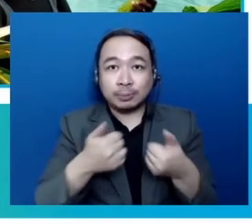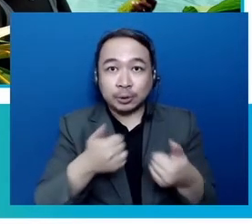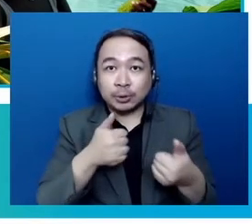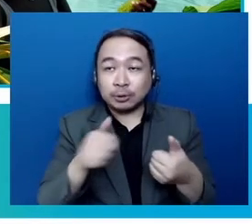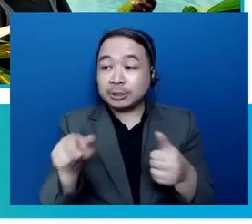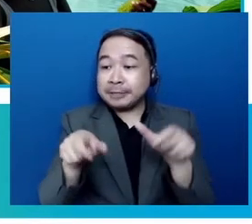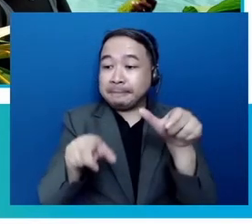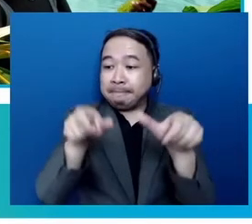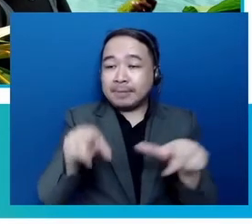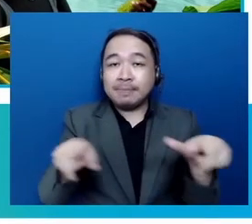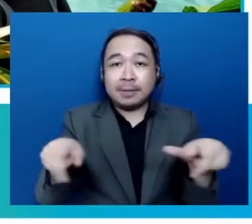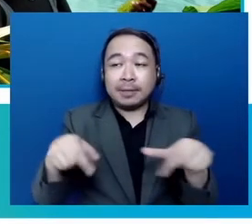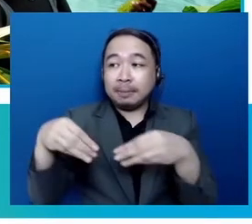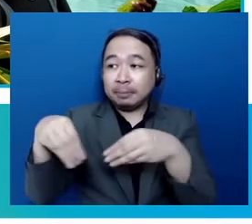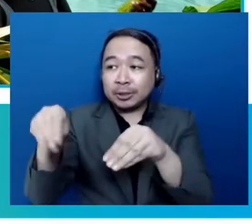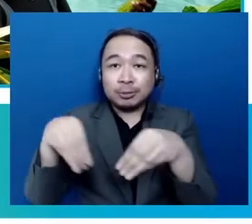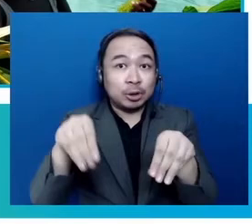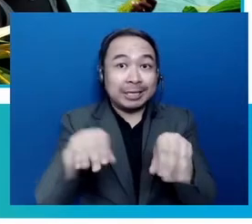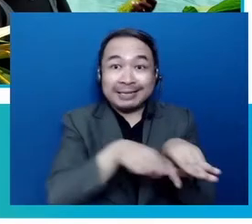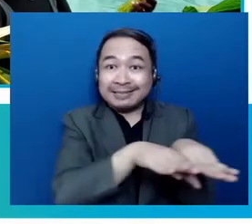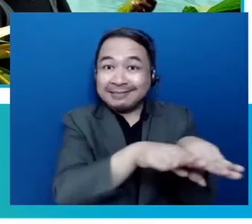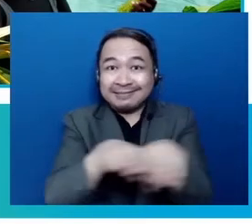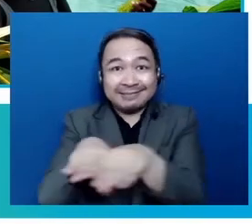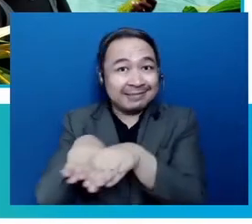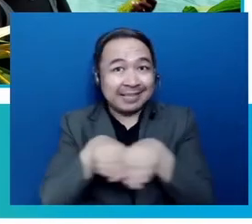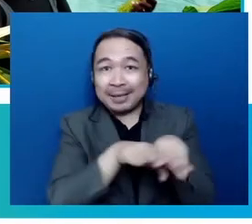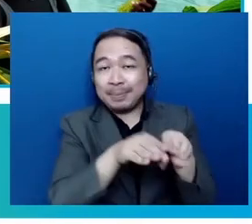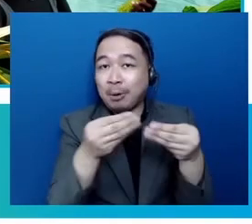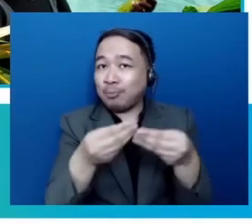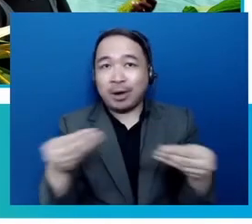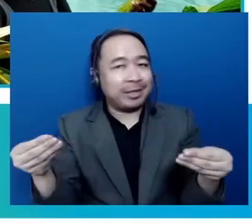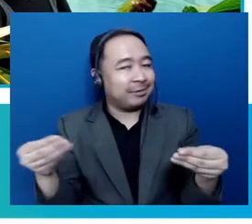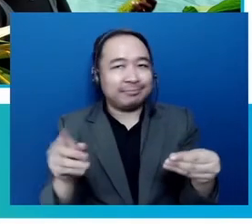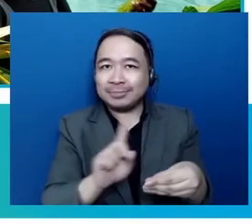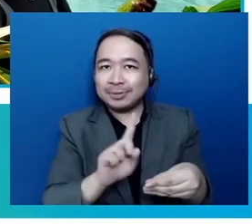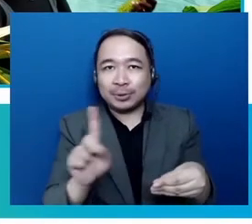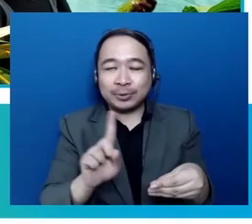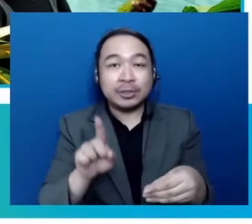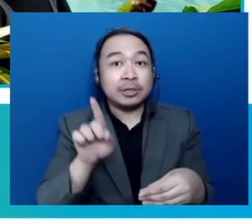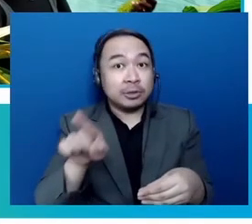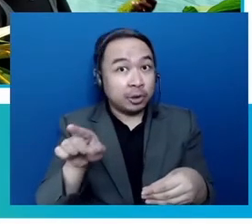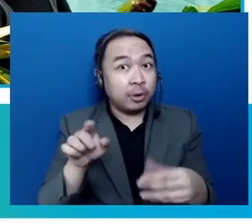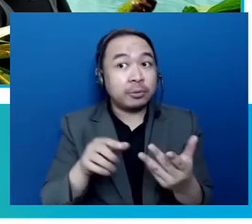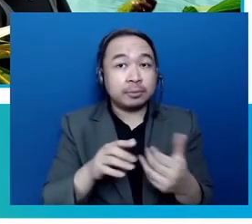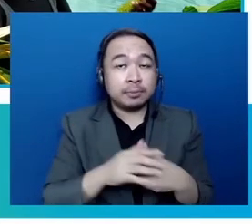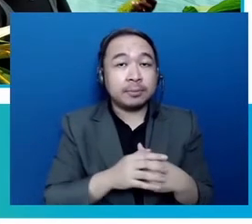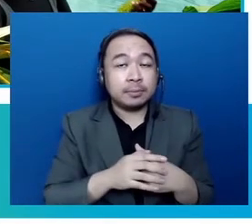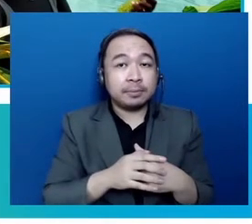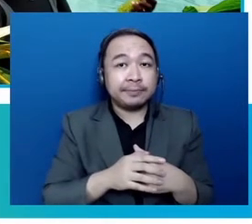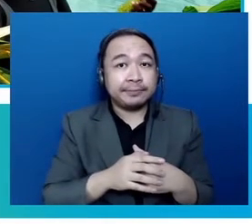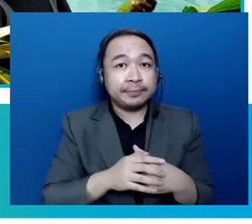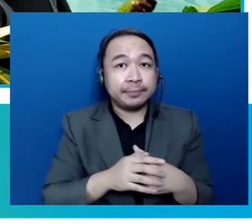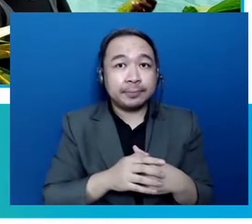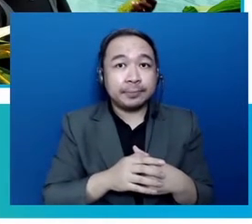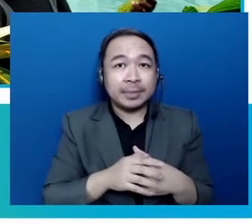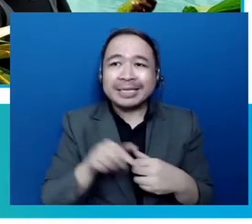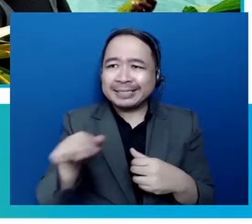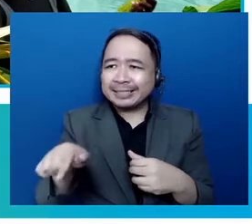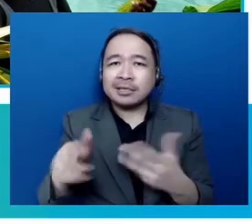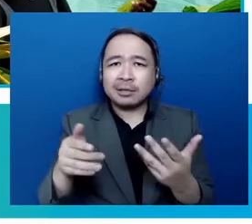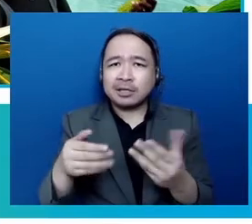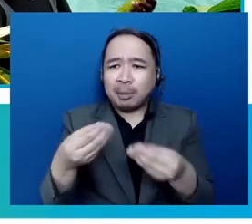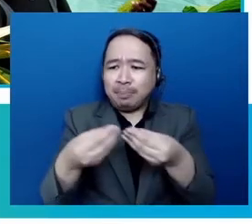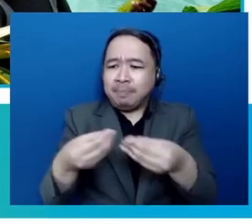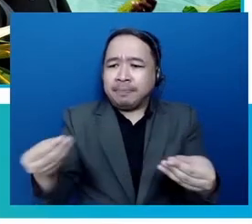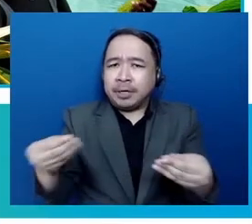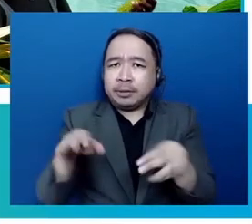same type of product. Due to that, the sales of those homogeneous product learn